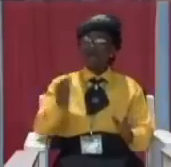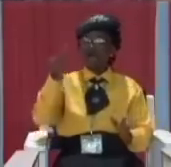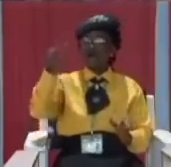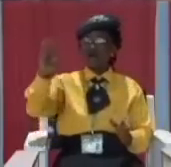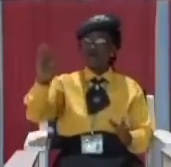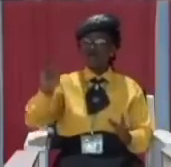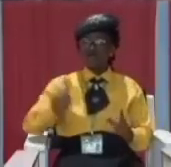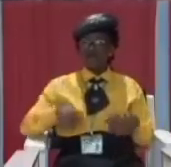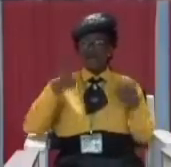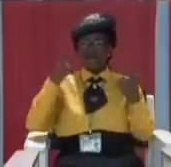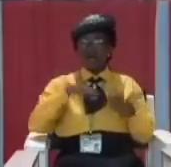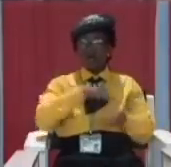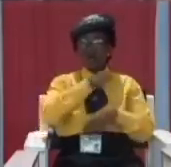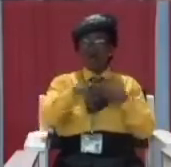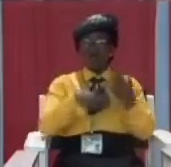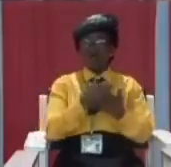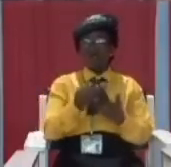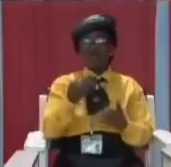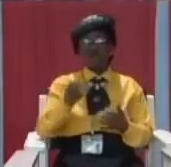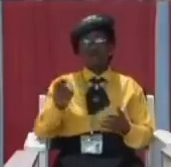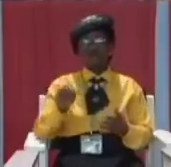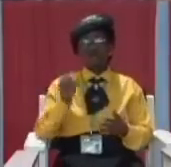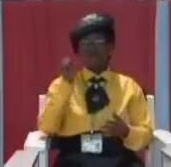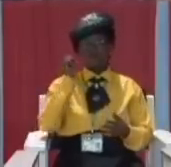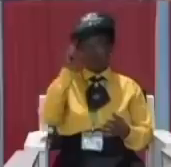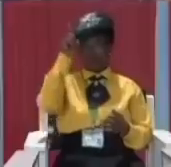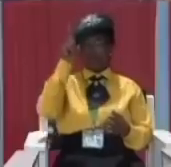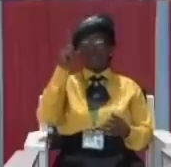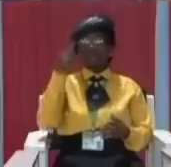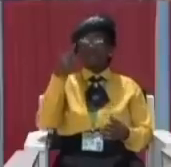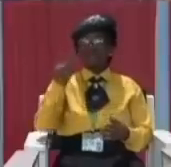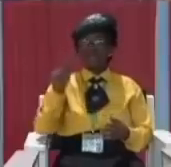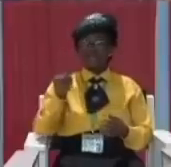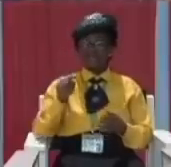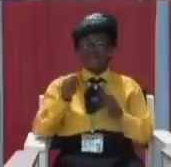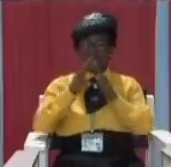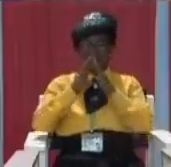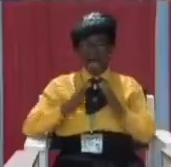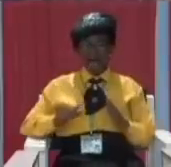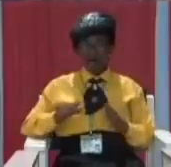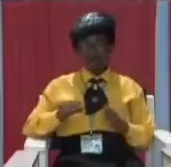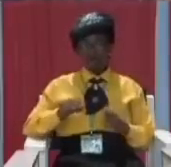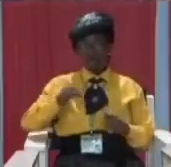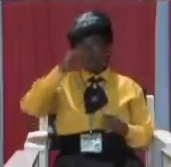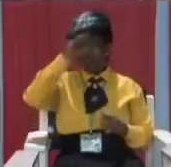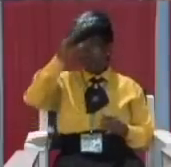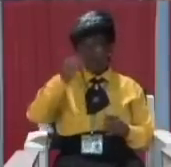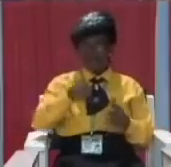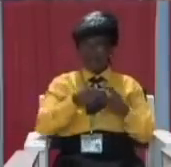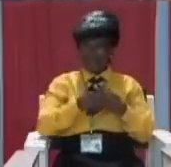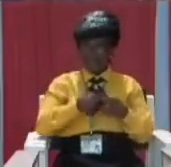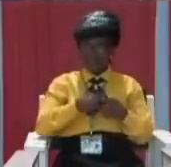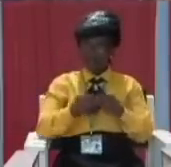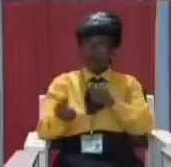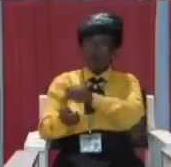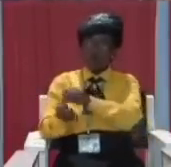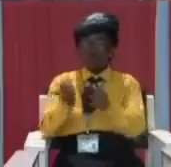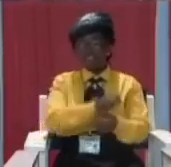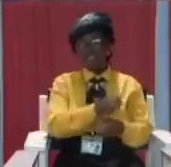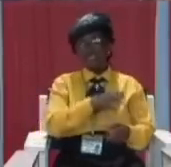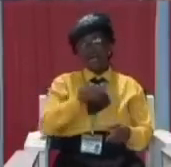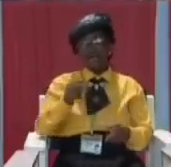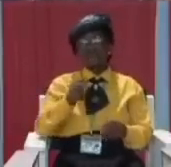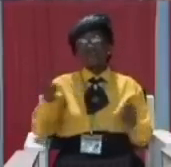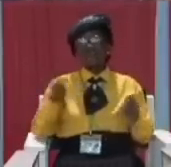sudden, the houseboy began to change. And very soon, he became